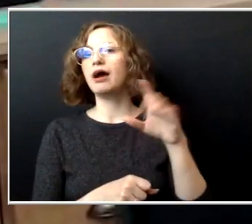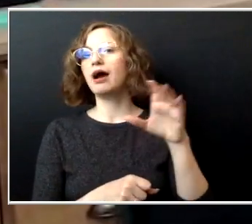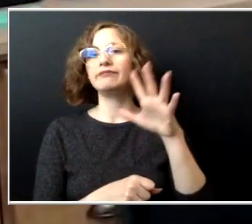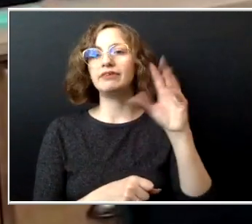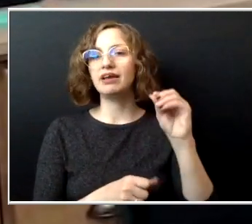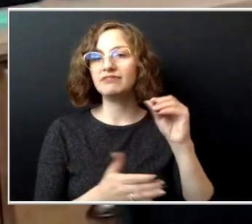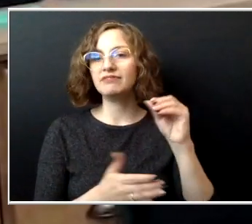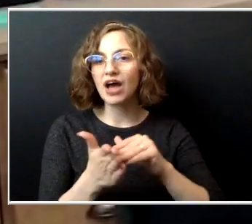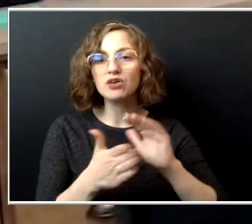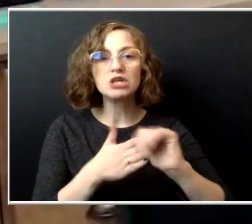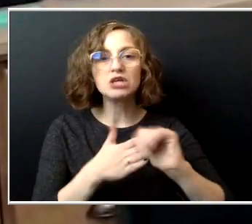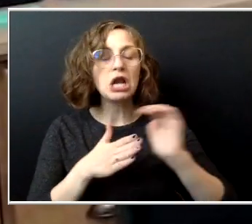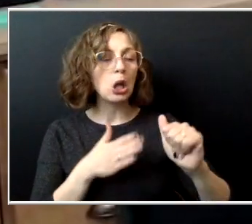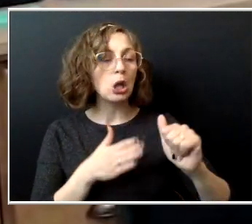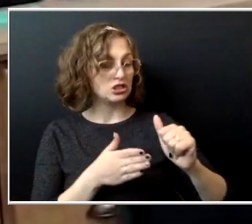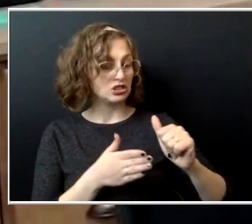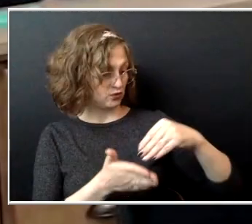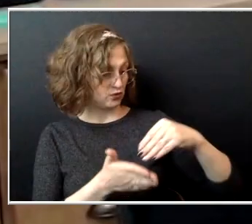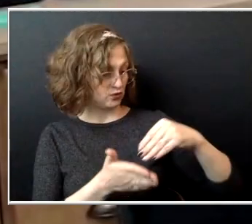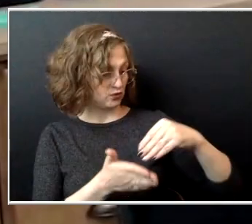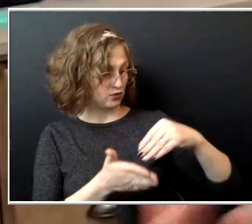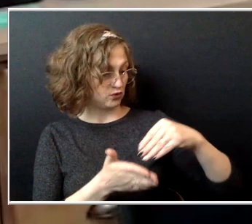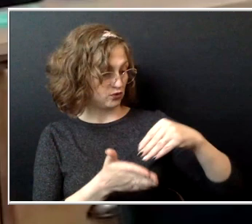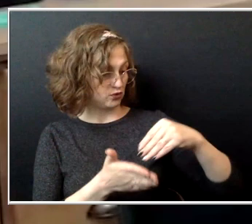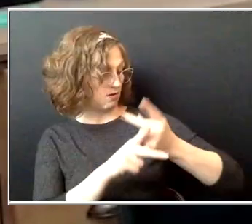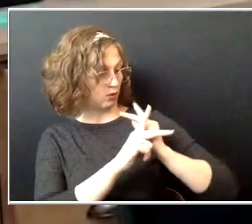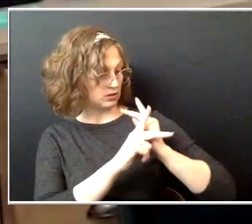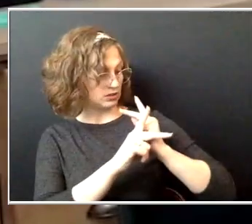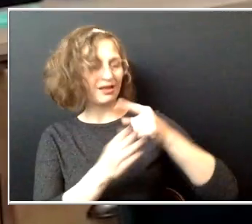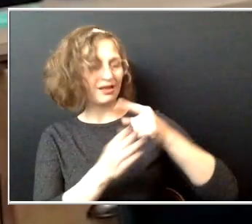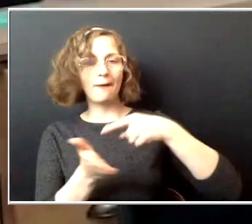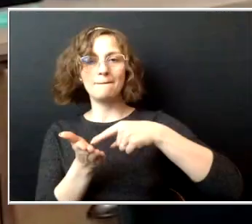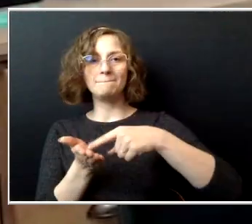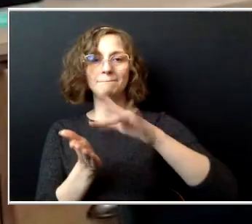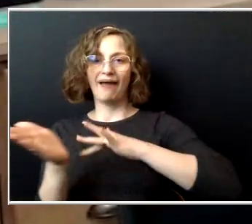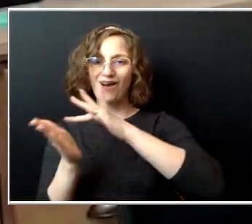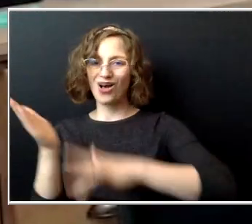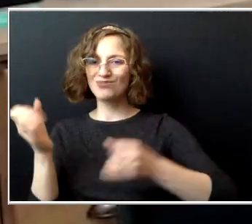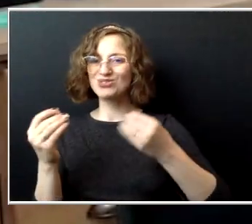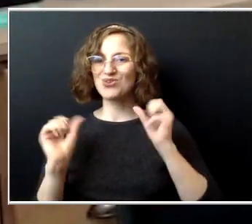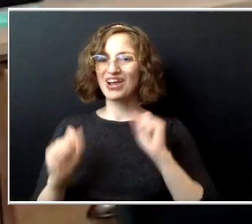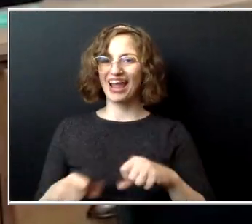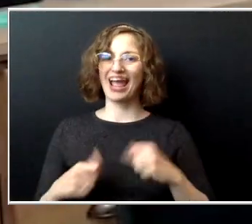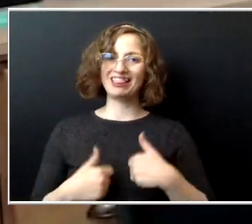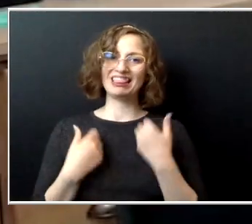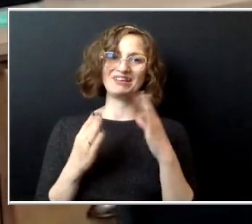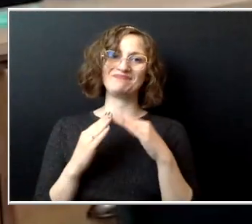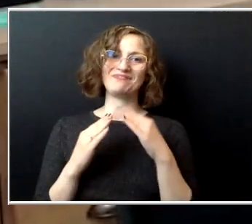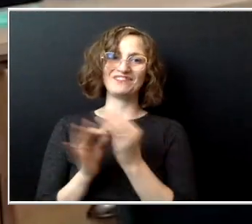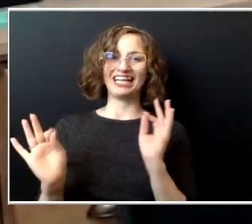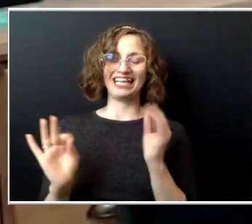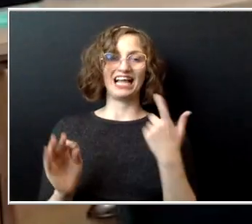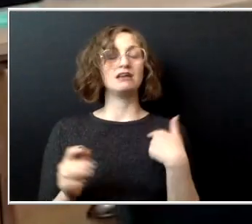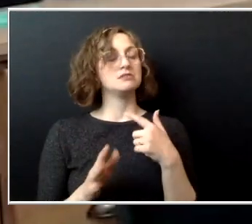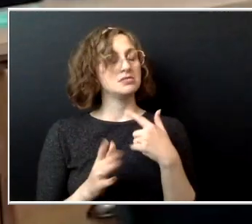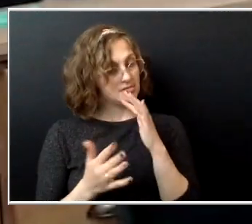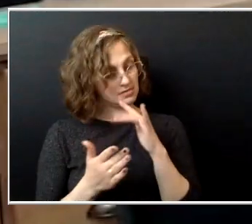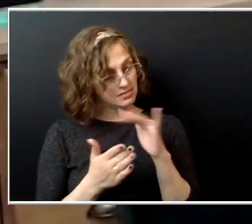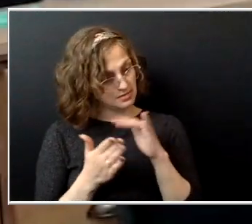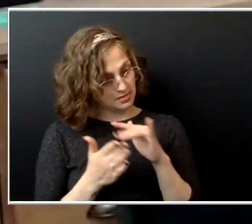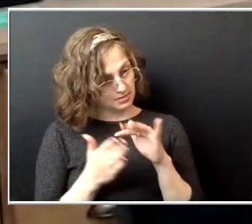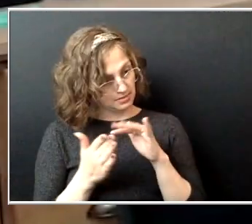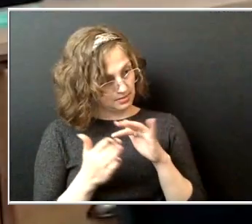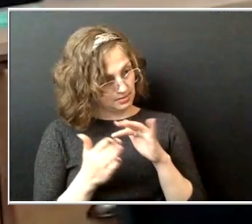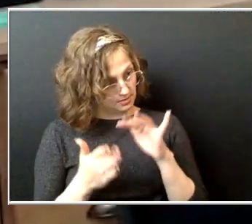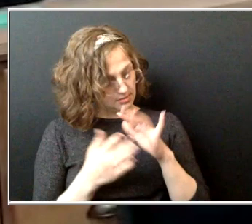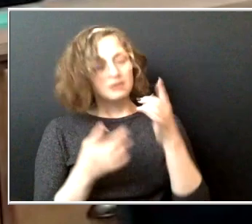paid off so that they can live a little more freely after spending all of their time in education. And so I think this has